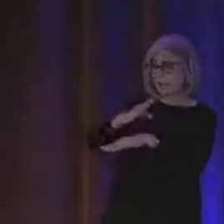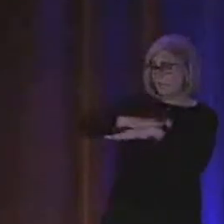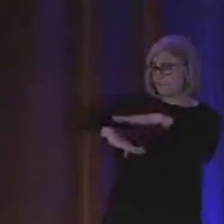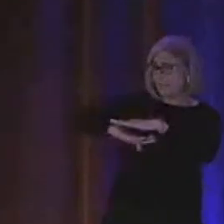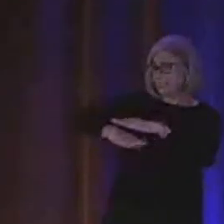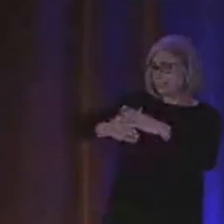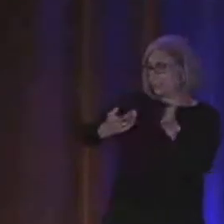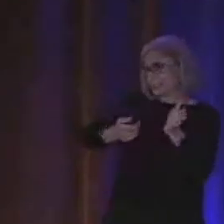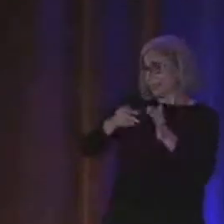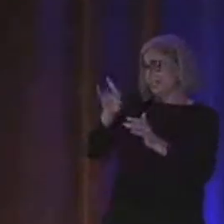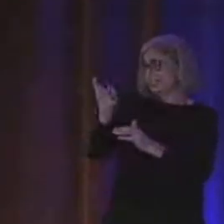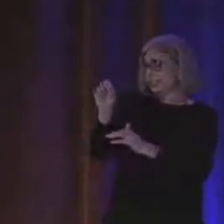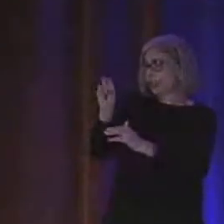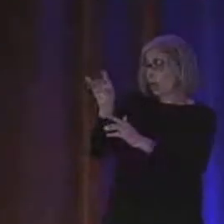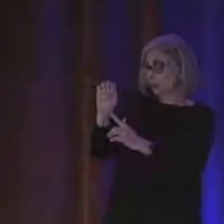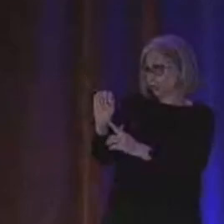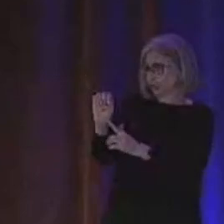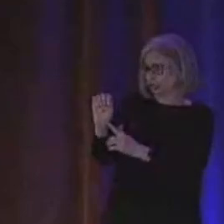disclosure widget.